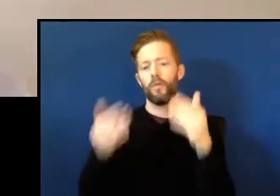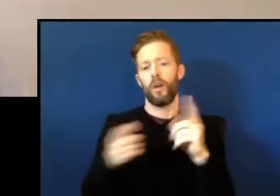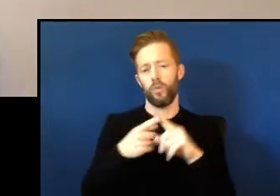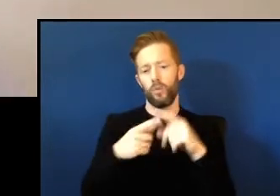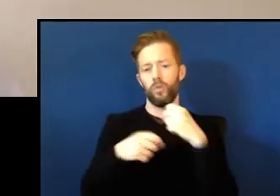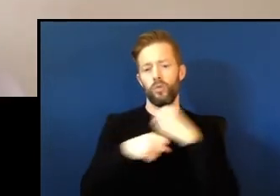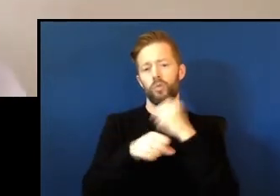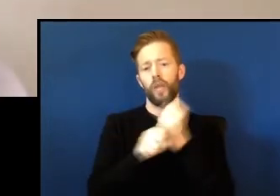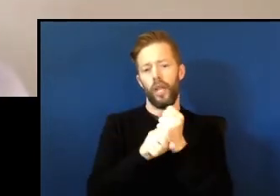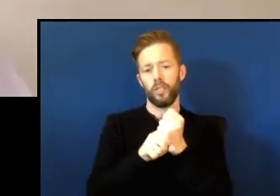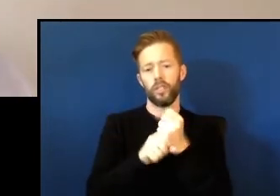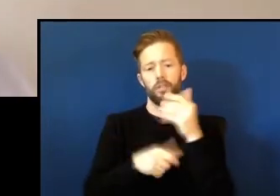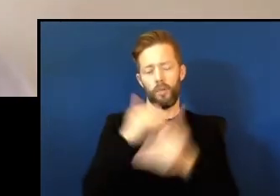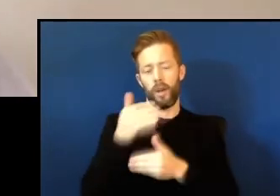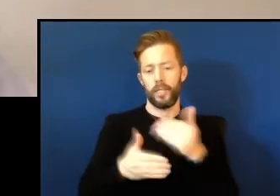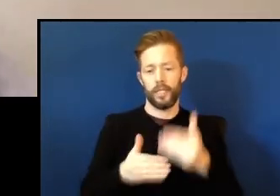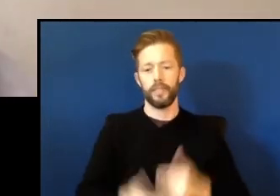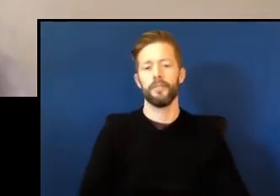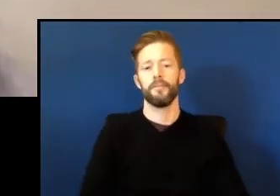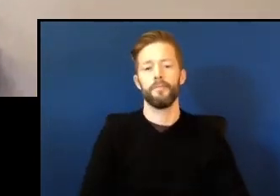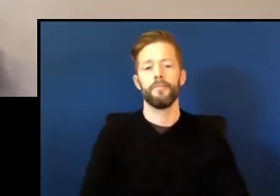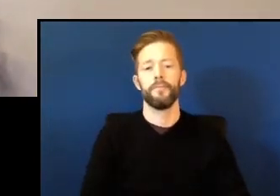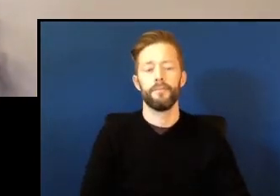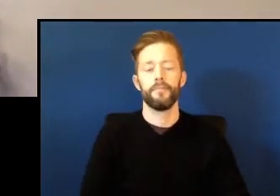to the creation process.